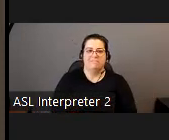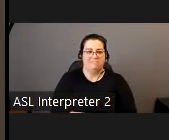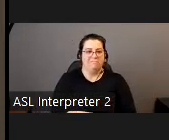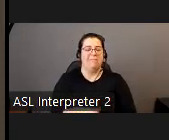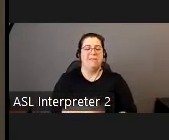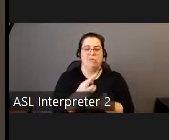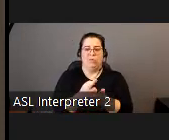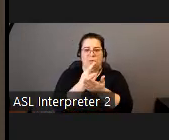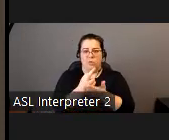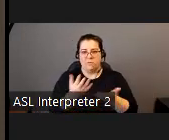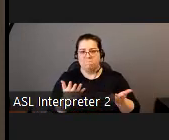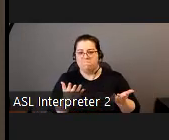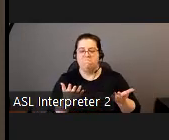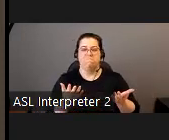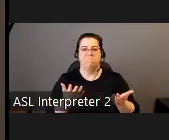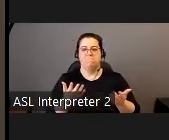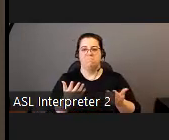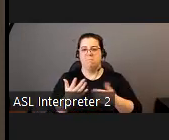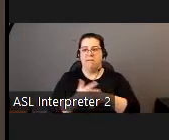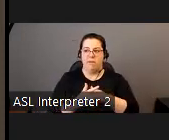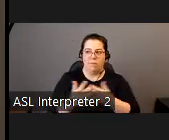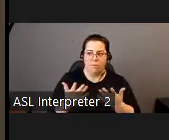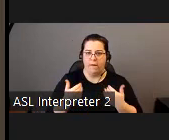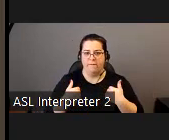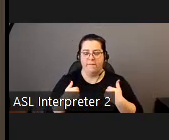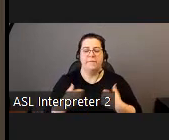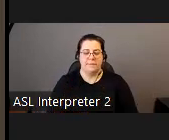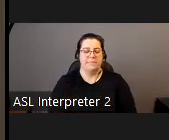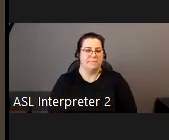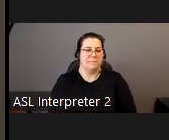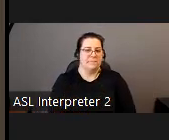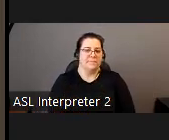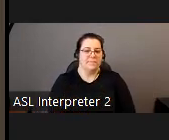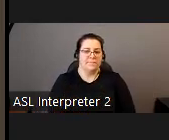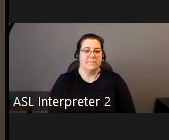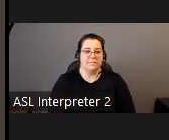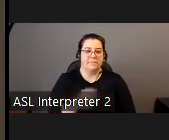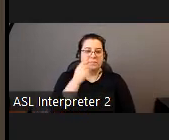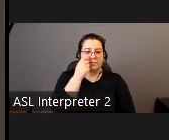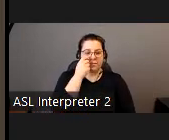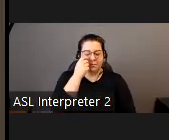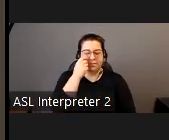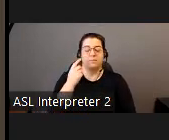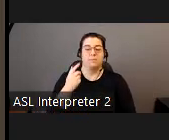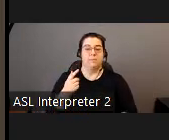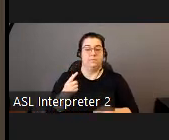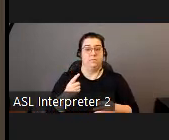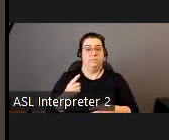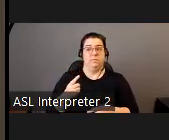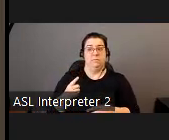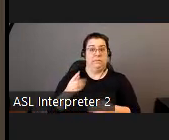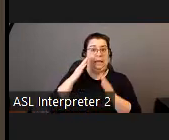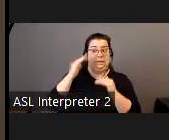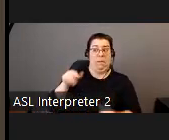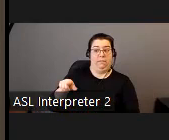resources for the family, for Ellen, for her mom, for her dad, right? caregiver expectations that Ellen's going to step up